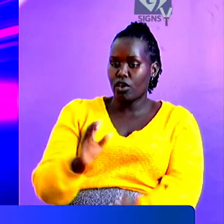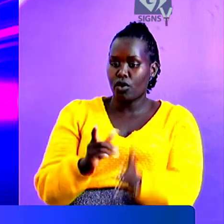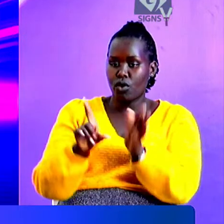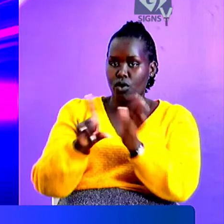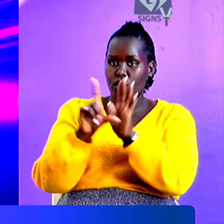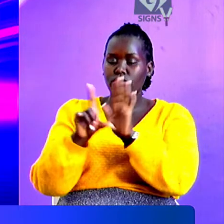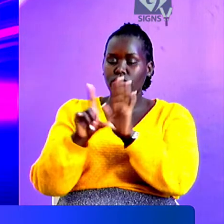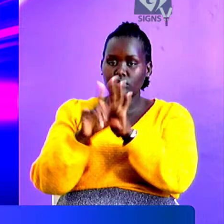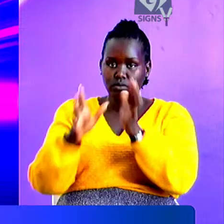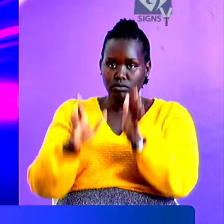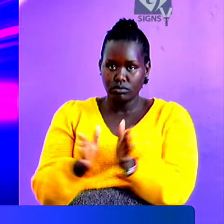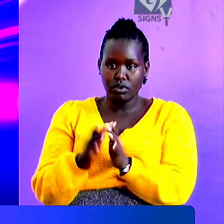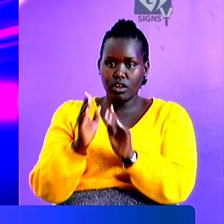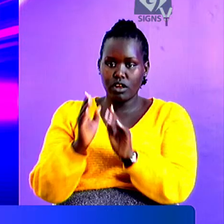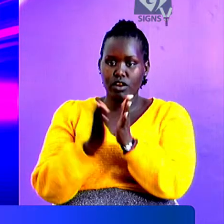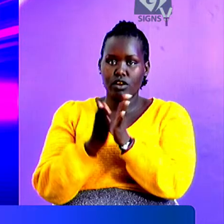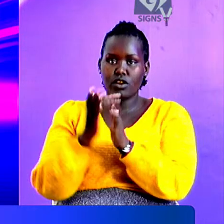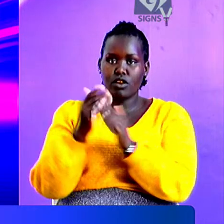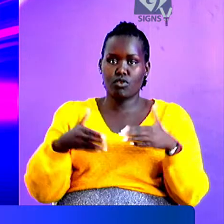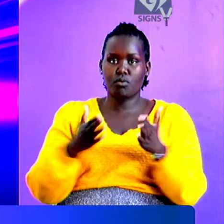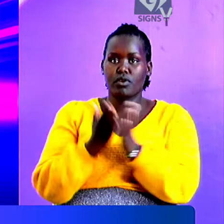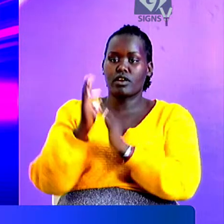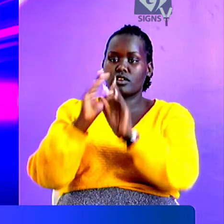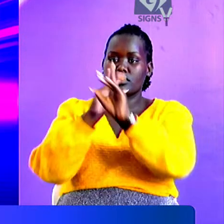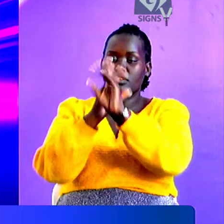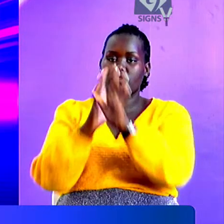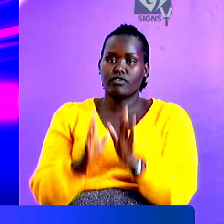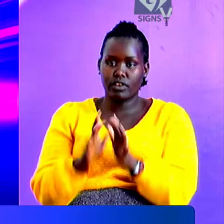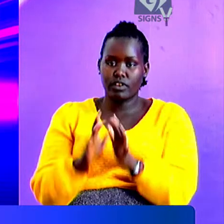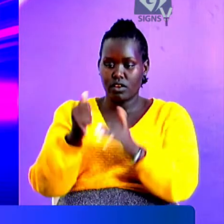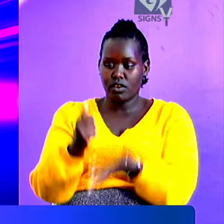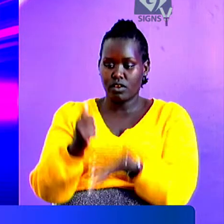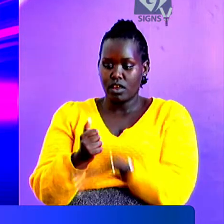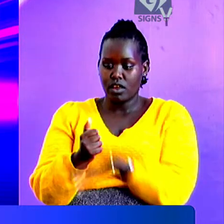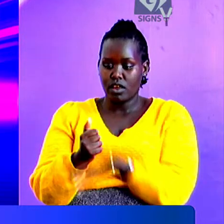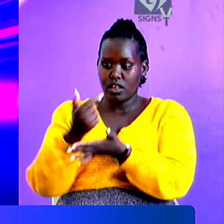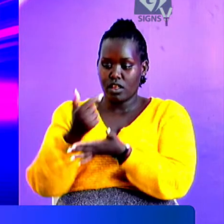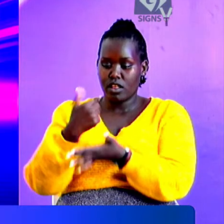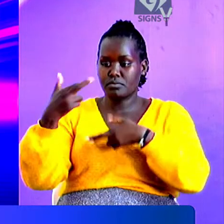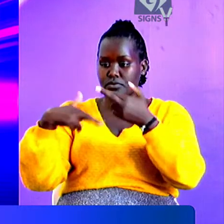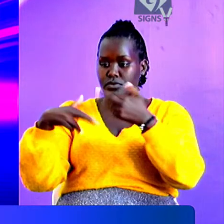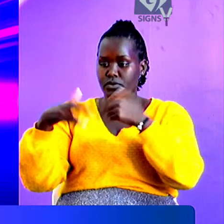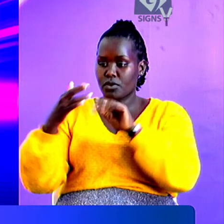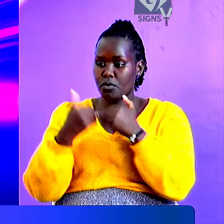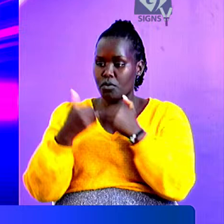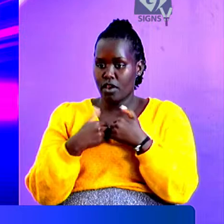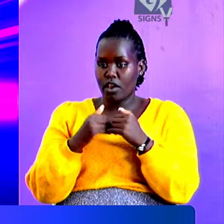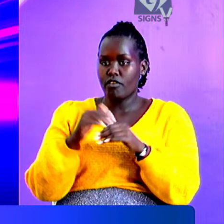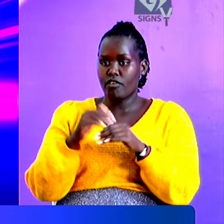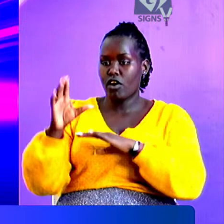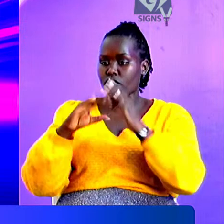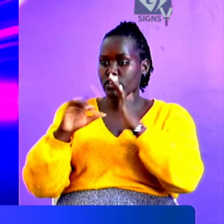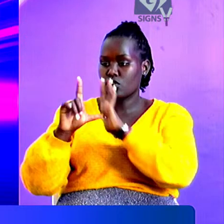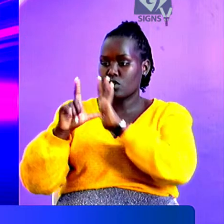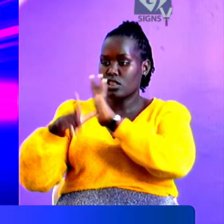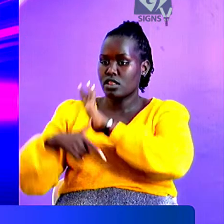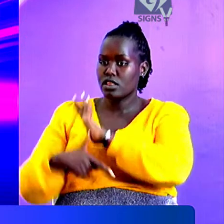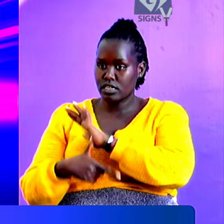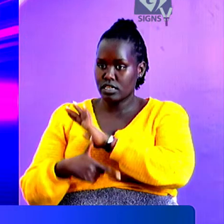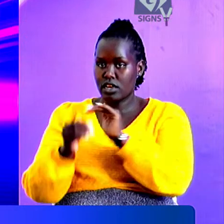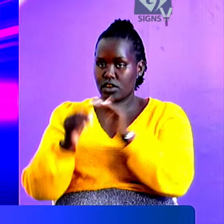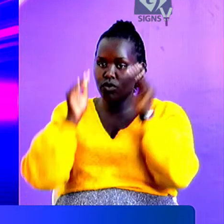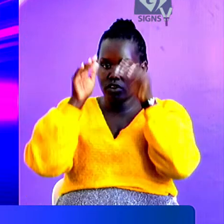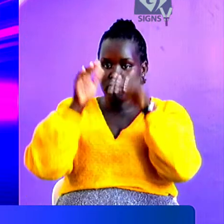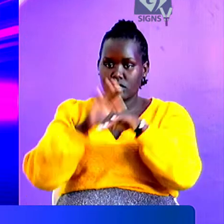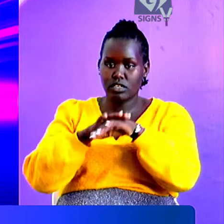be helping us do the extrapolation this morning. But as well, we have a maiden conversation later on in the show, and we're going to be focusing on